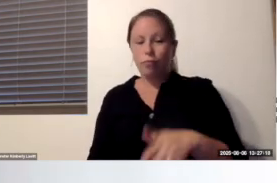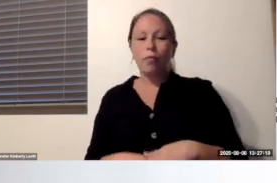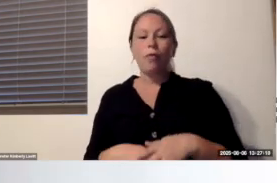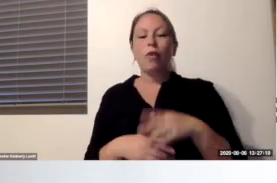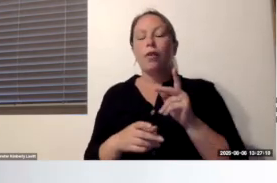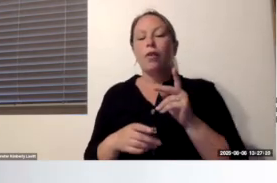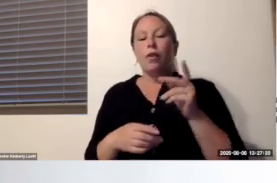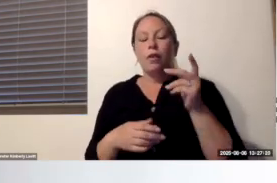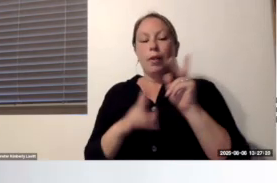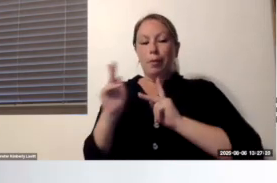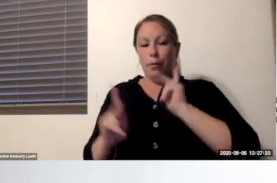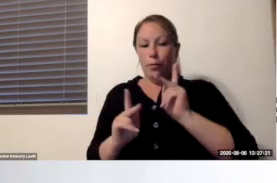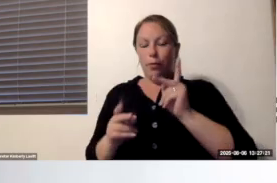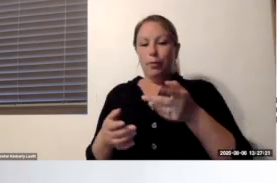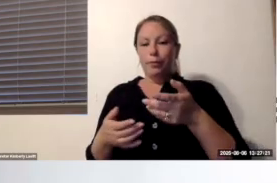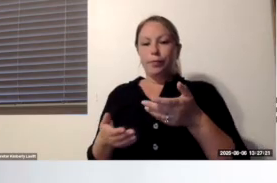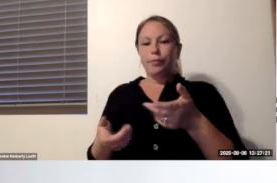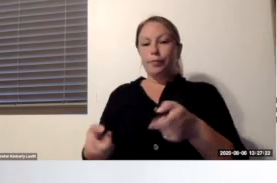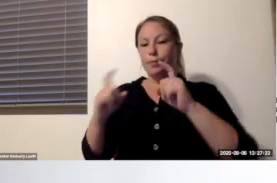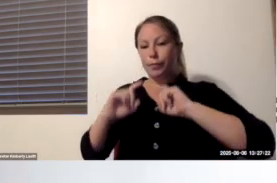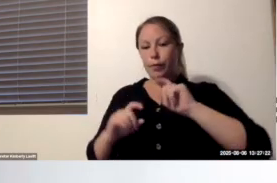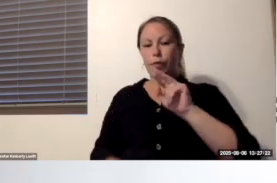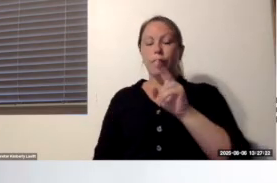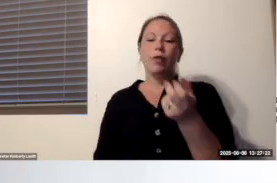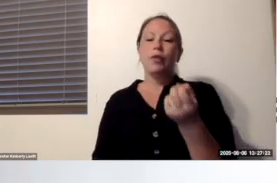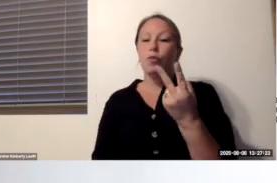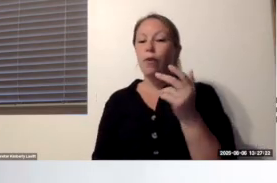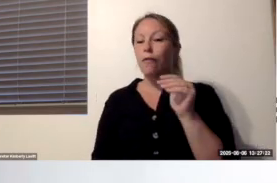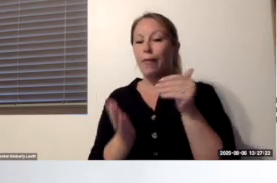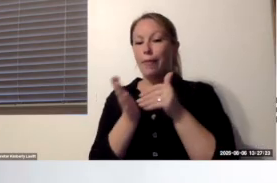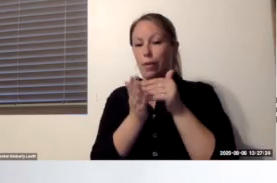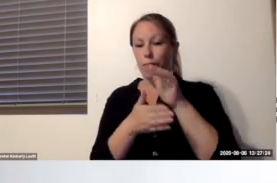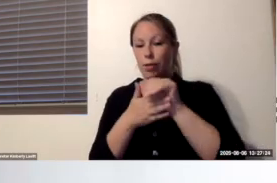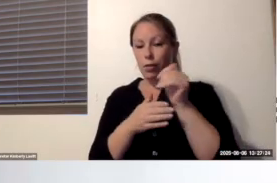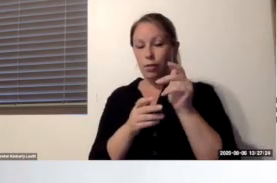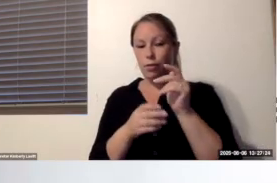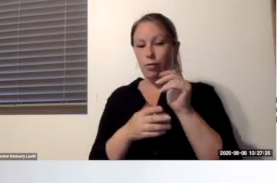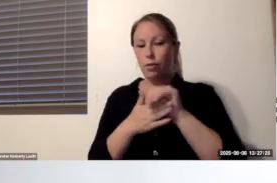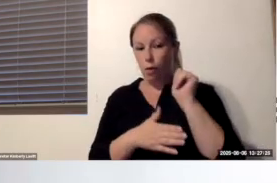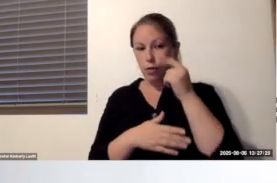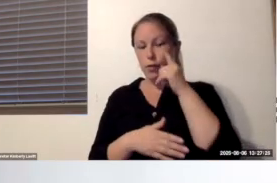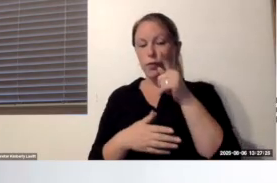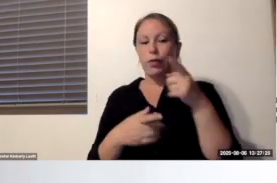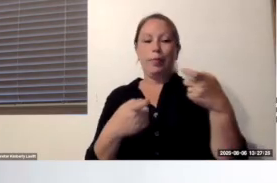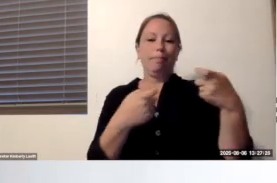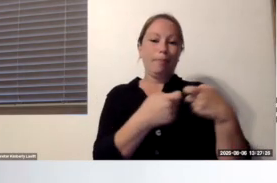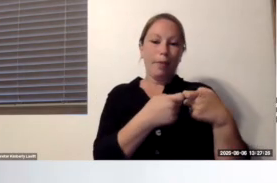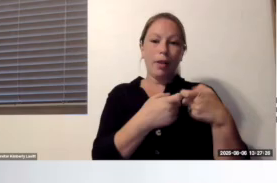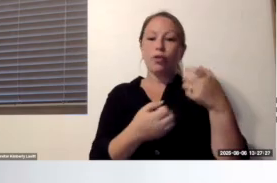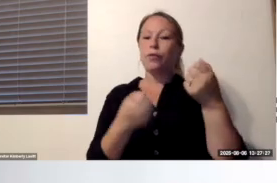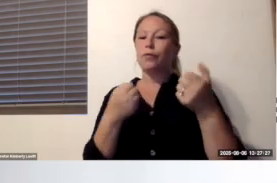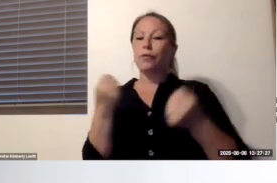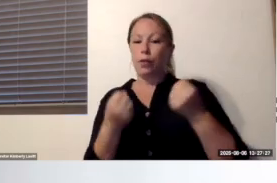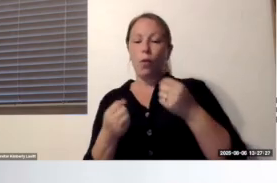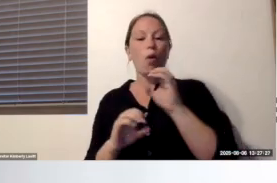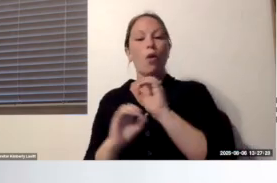Participants receive as much as $12,000 toward the purchase or lease of a new or used plug-in hybrid electric vehicle or